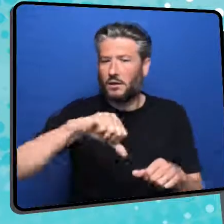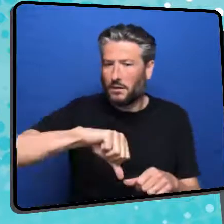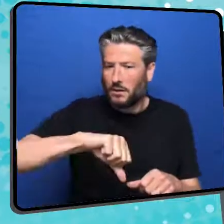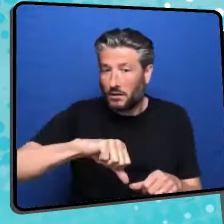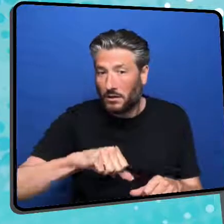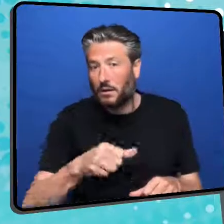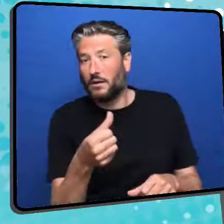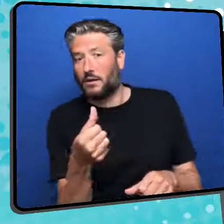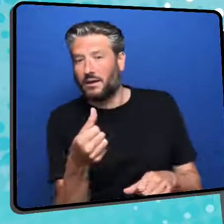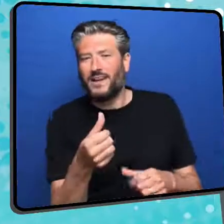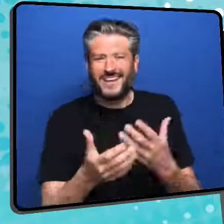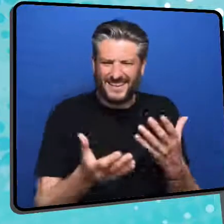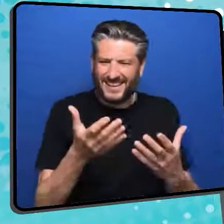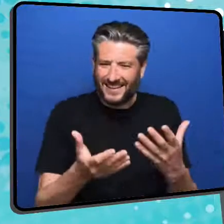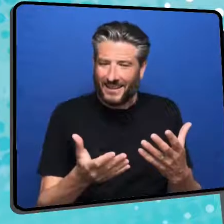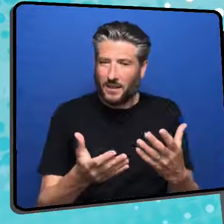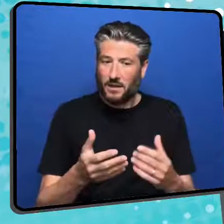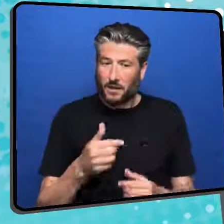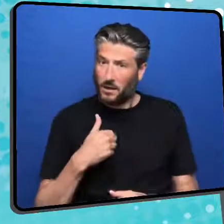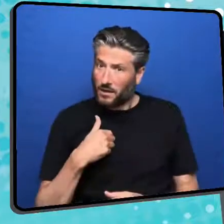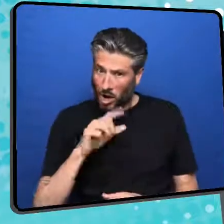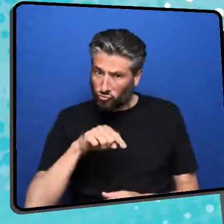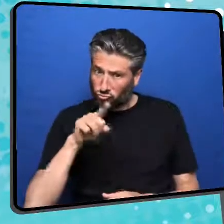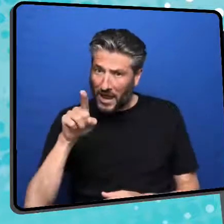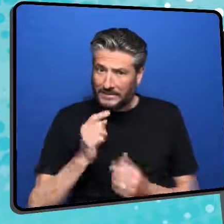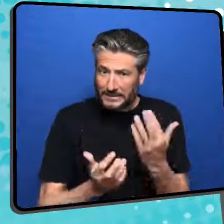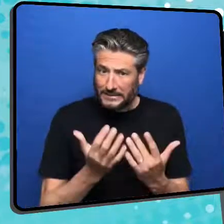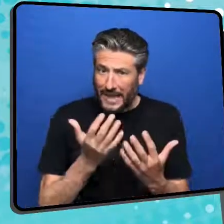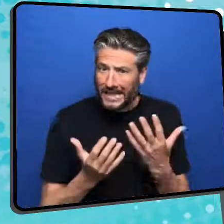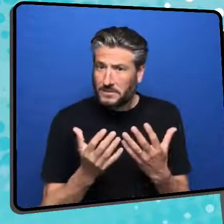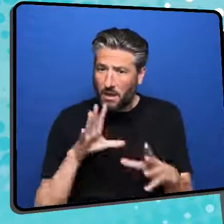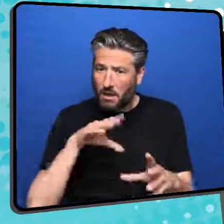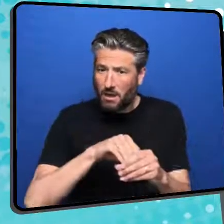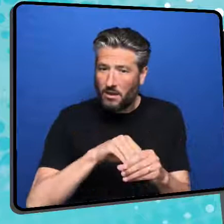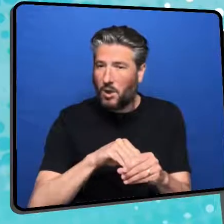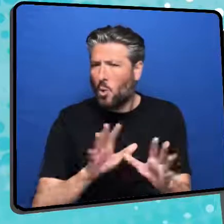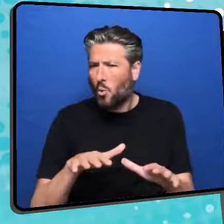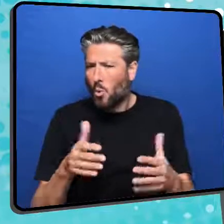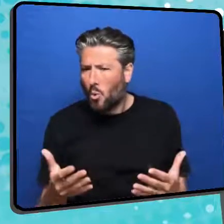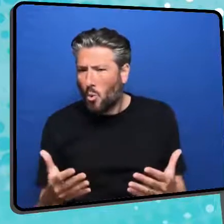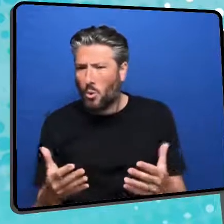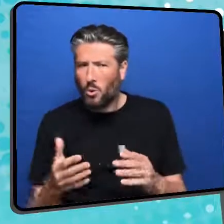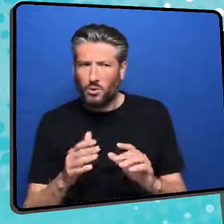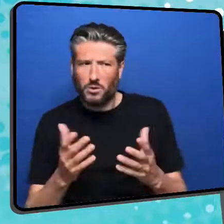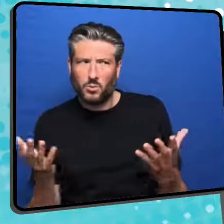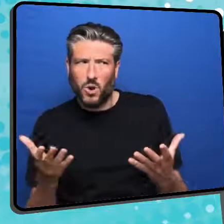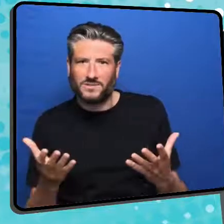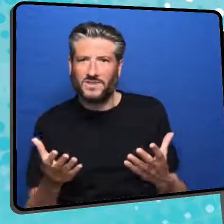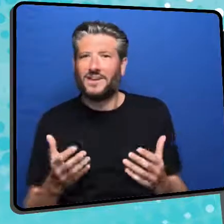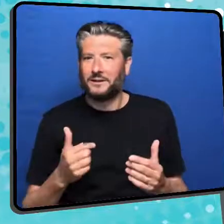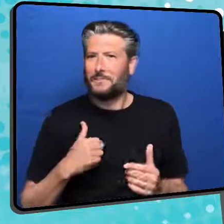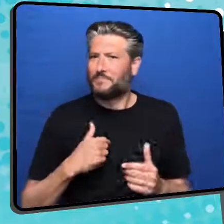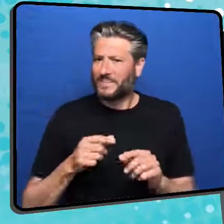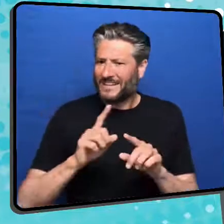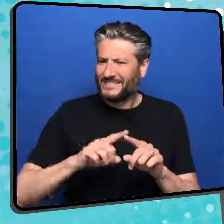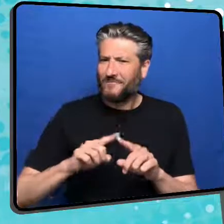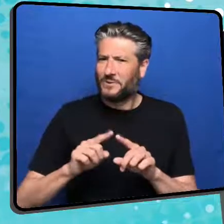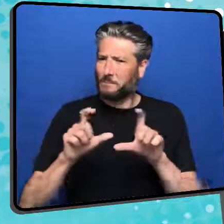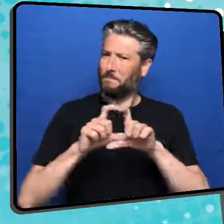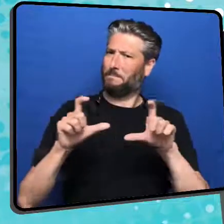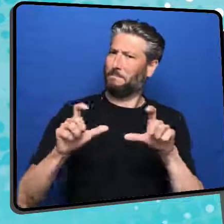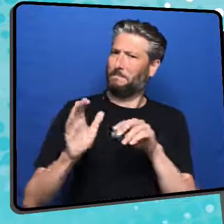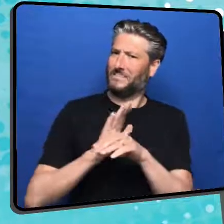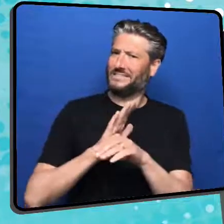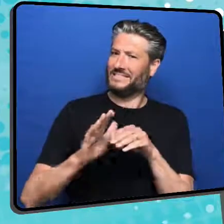other data sources that are going to be able to actually answer this business problem that we're framing? So yeah, thank you so much for sharing